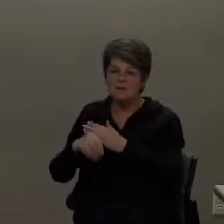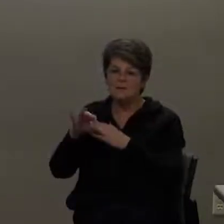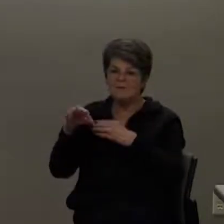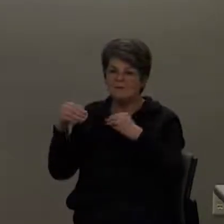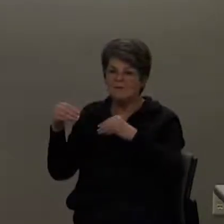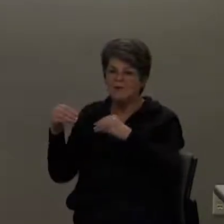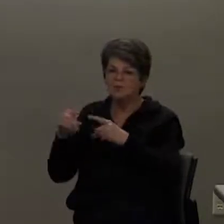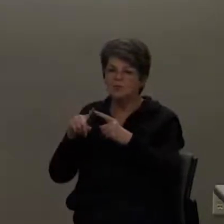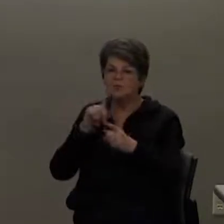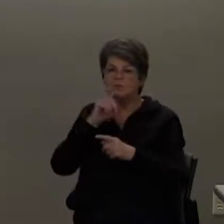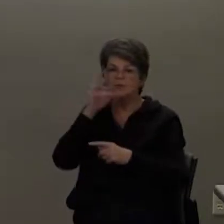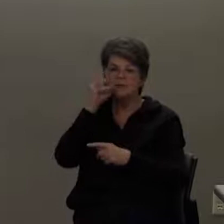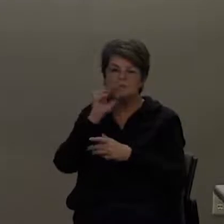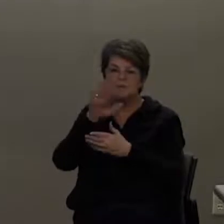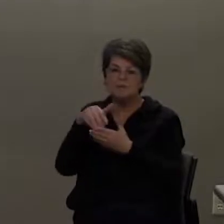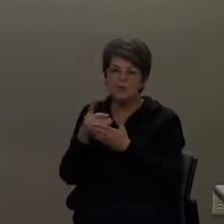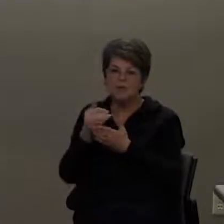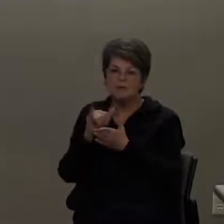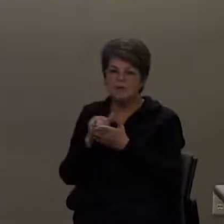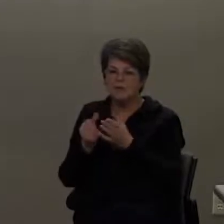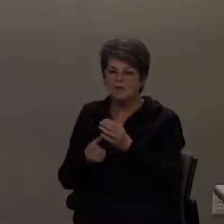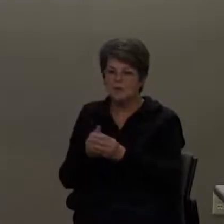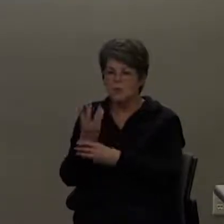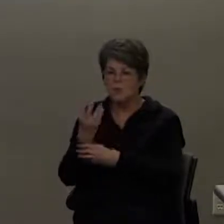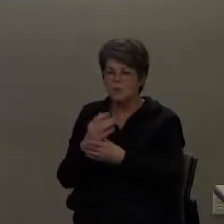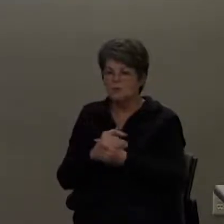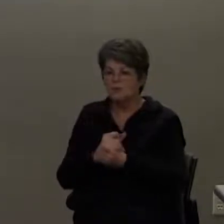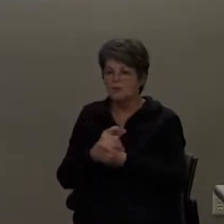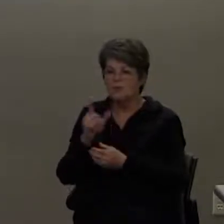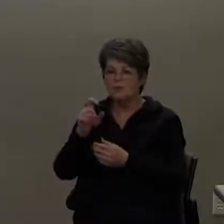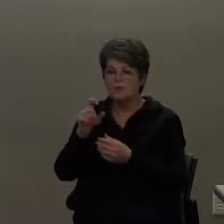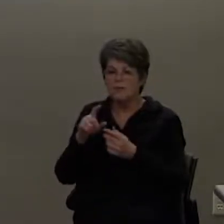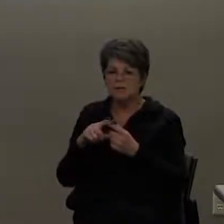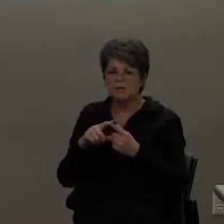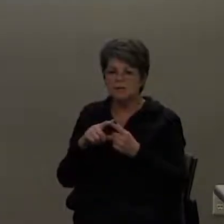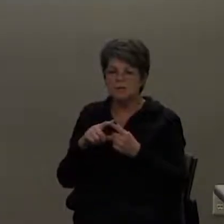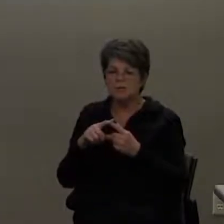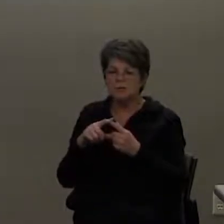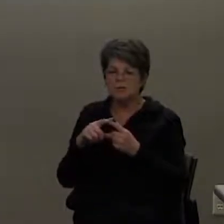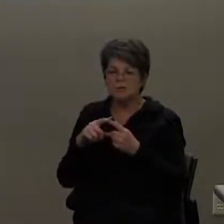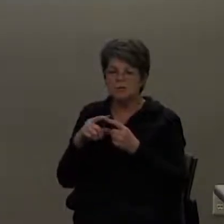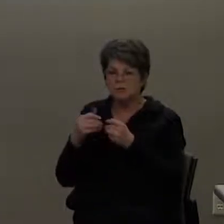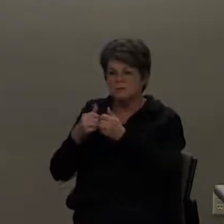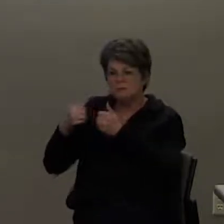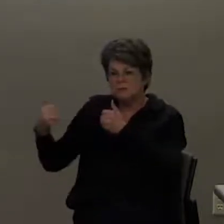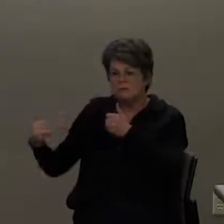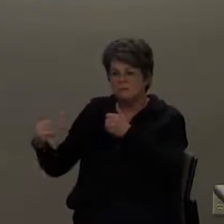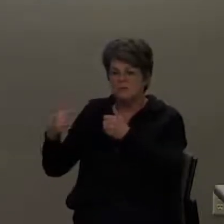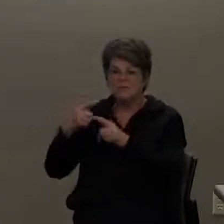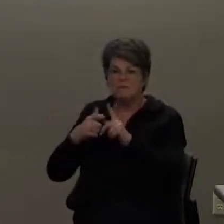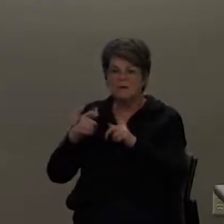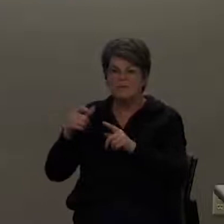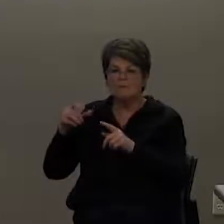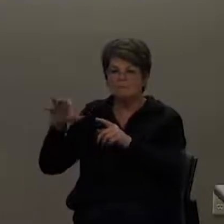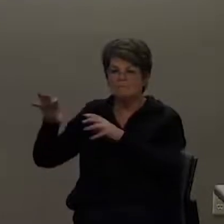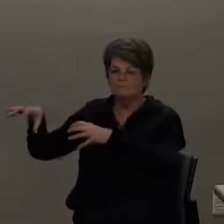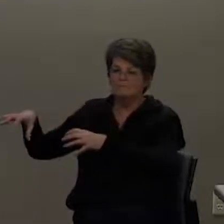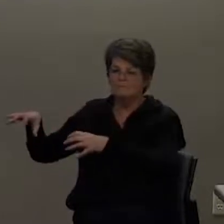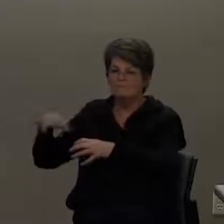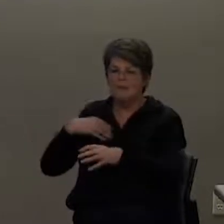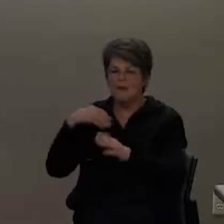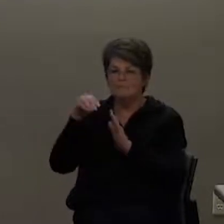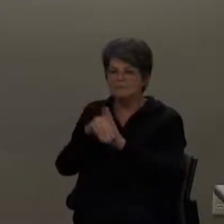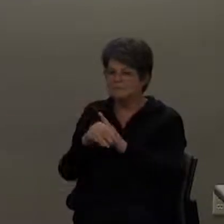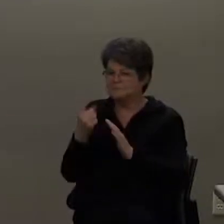really experience all that growth. We need to distinguish ourselves from the pack. I put in here